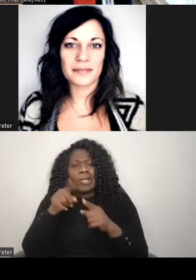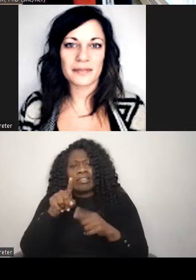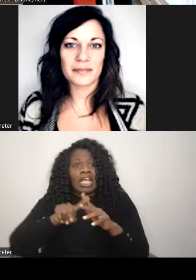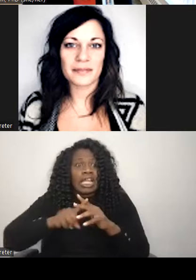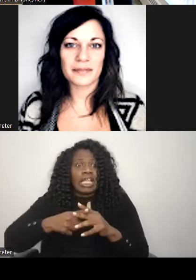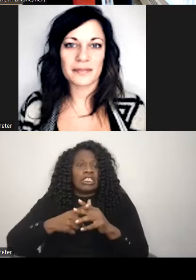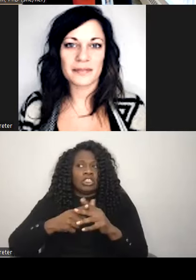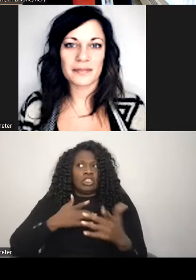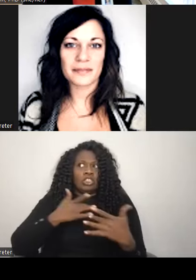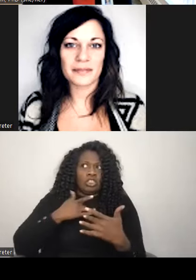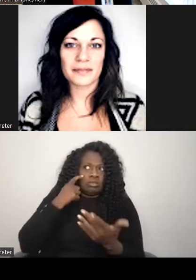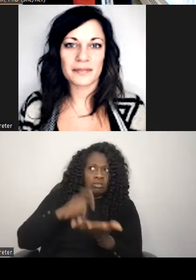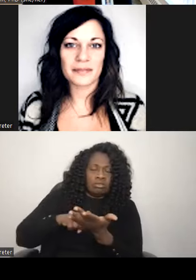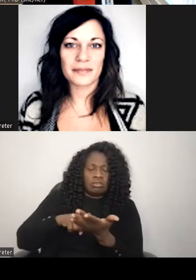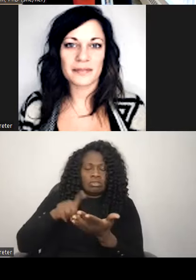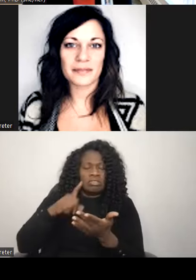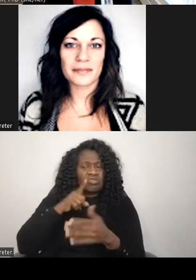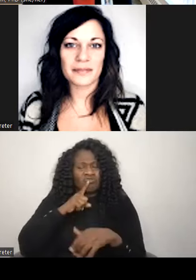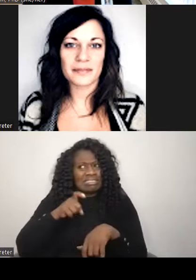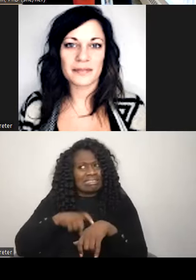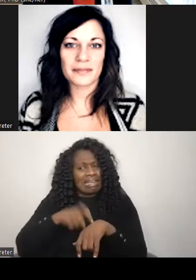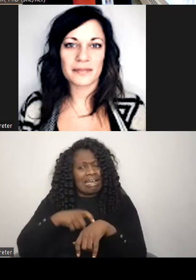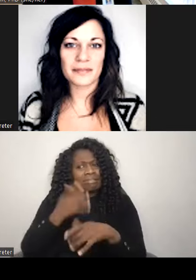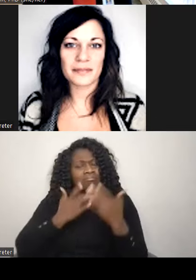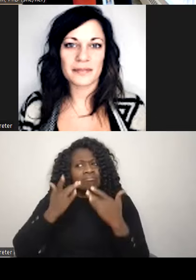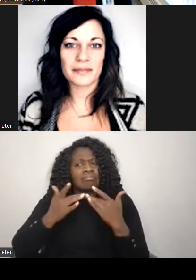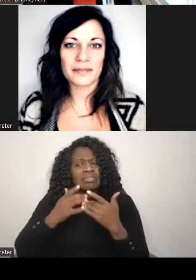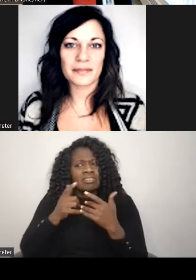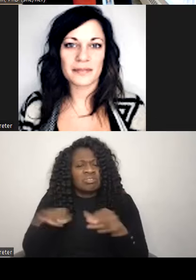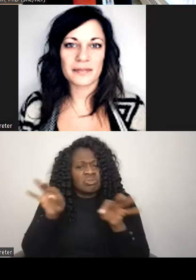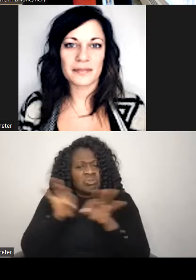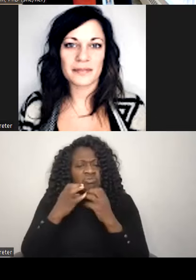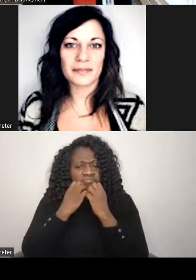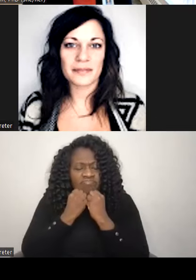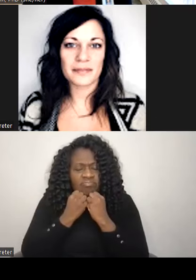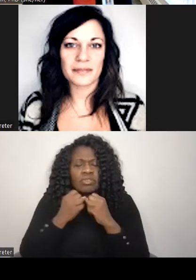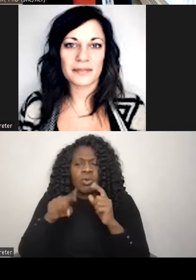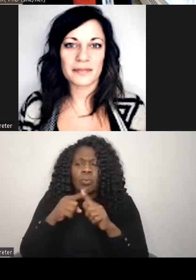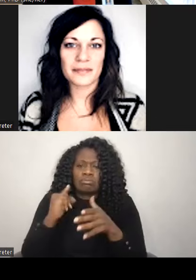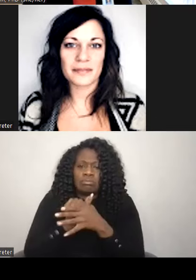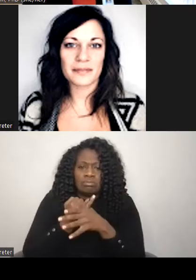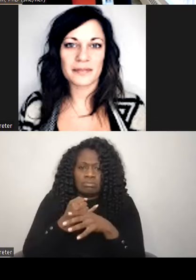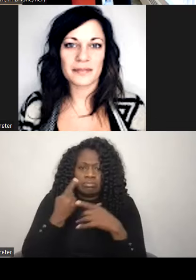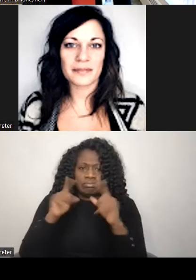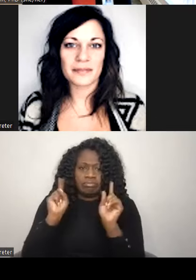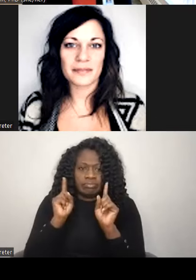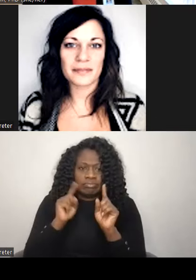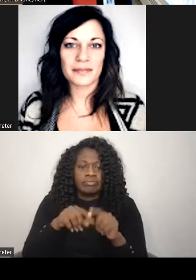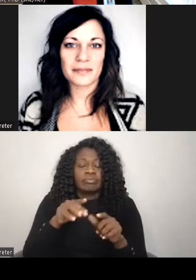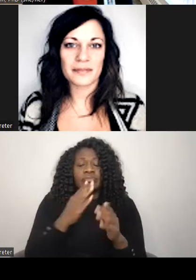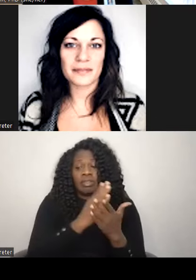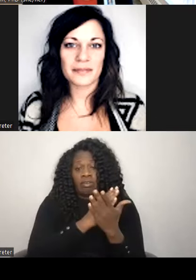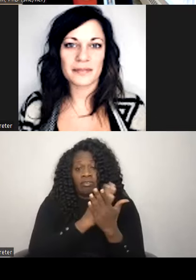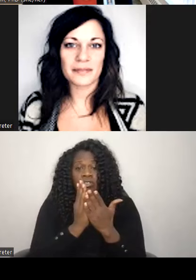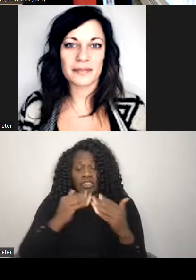initially concerns, because the clock is really ticking in terms of when intervention is effective. So over the course